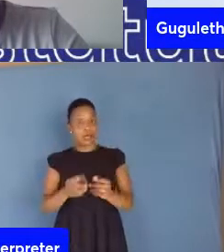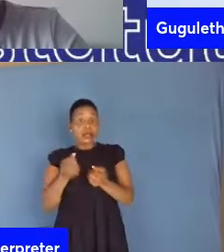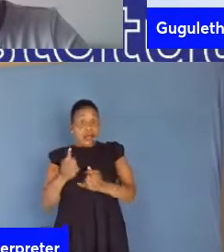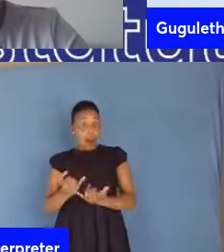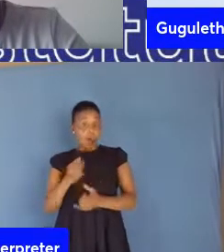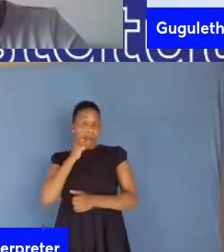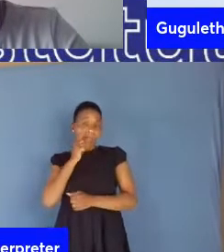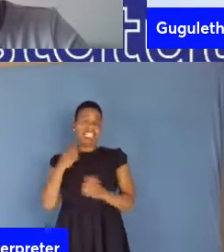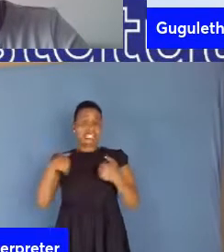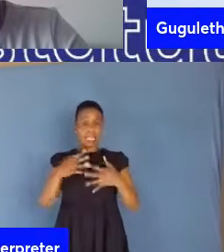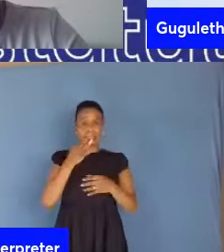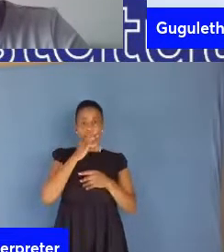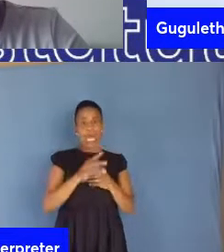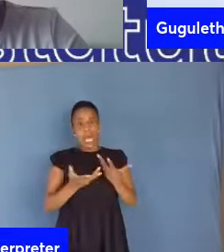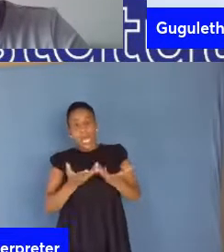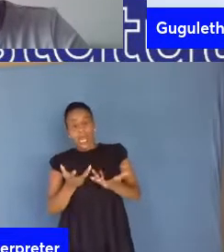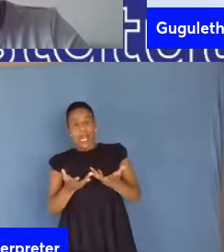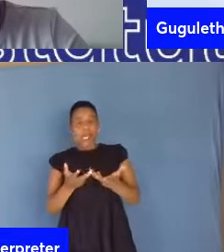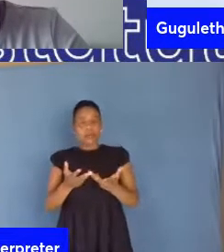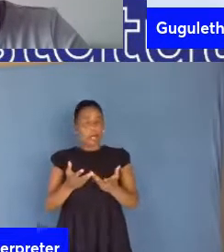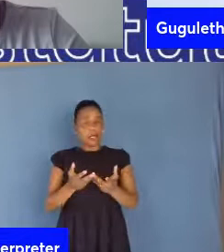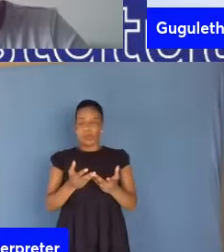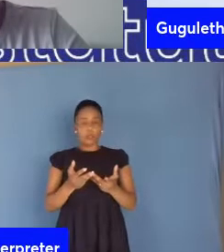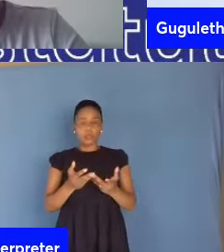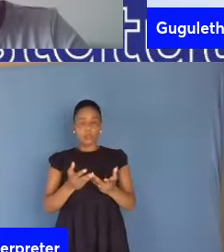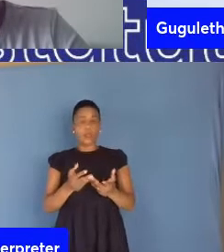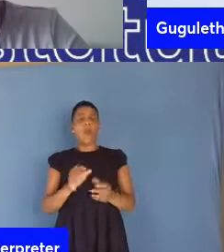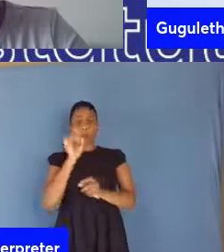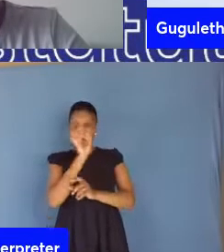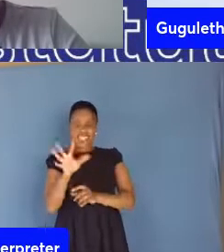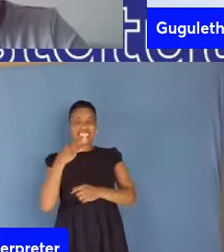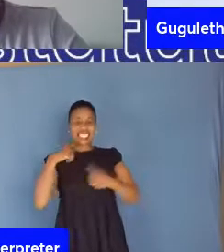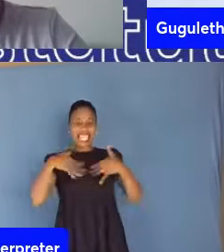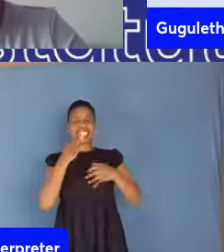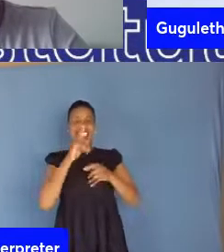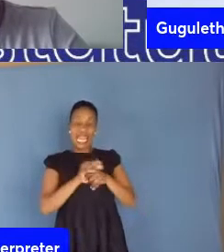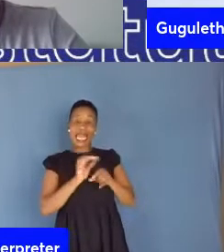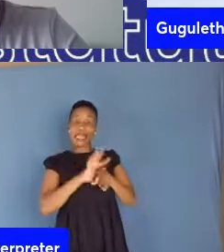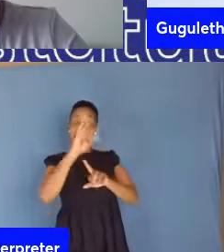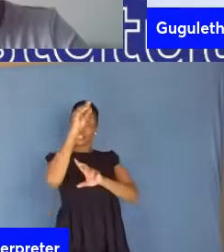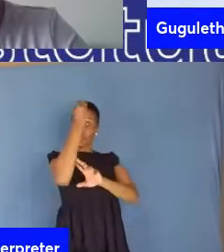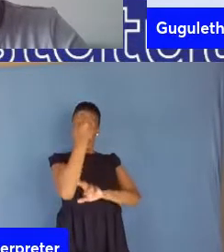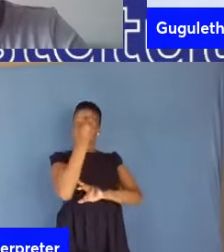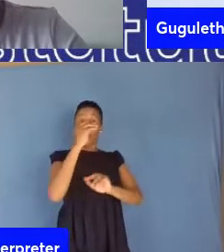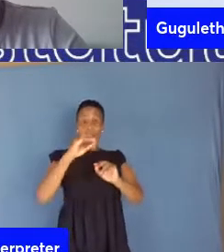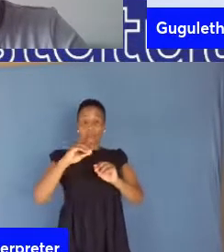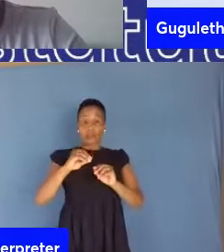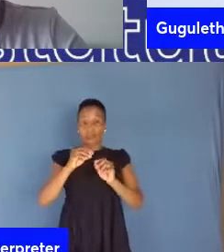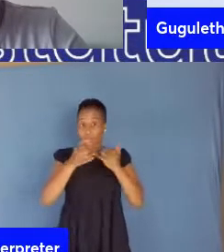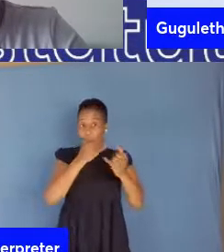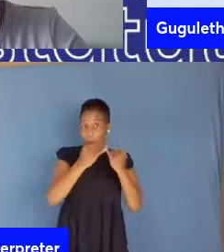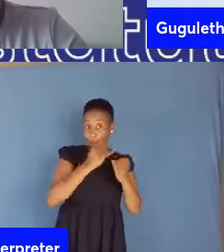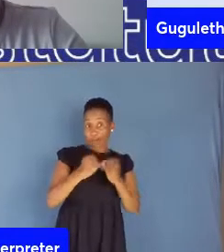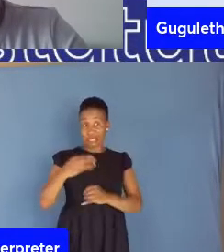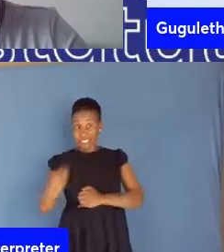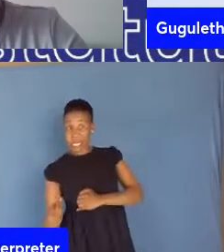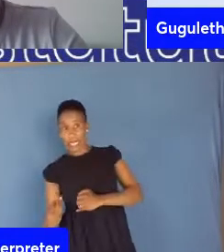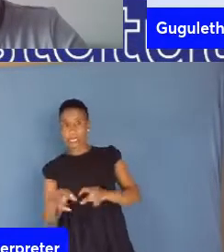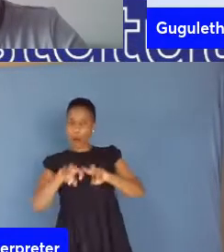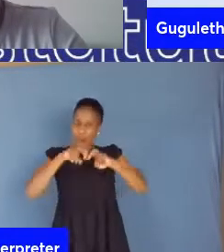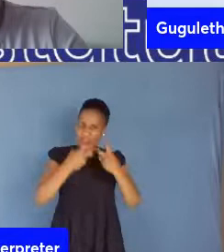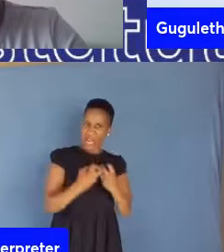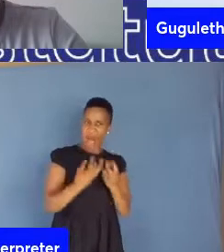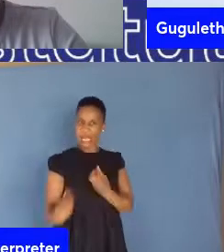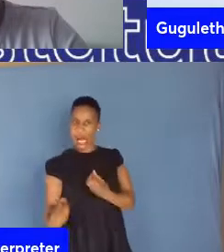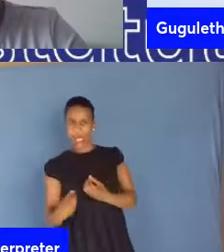statutory rape, it feels to me that that's also when we make it not seem like it is rape, number one, in terms of the language